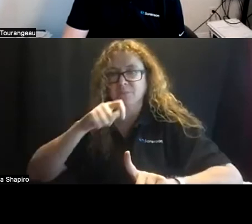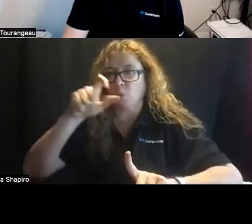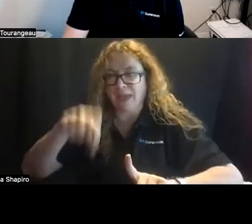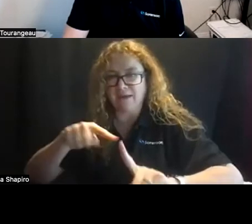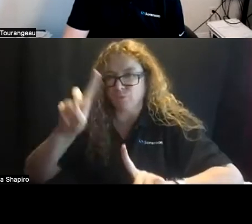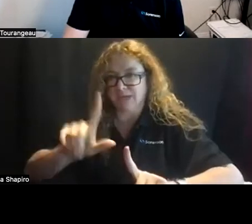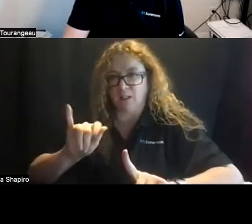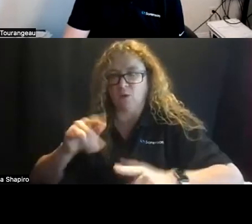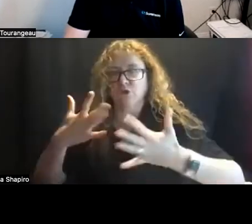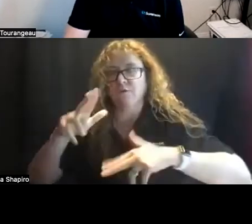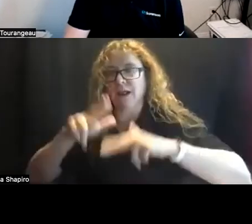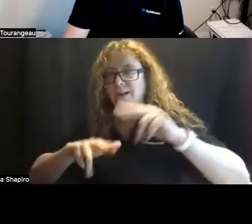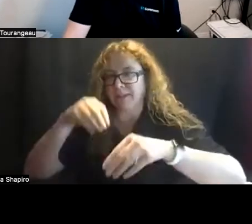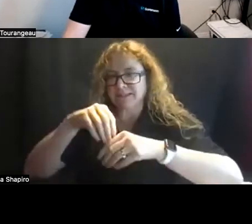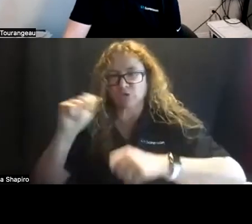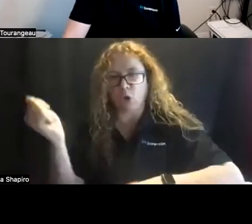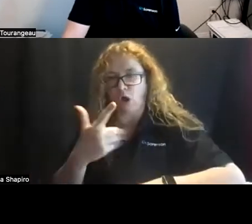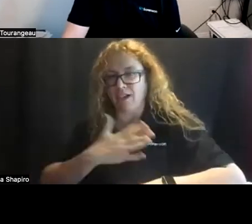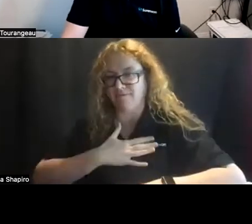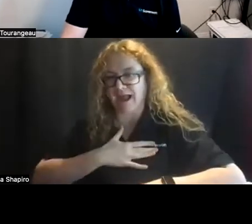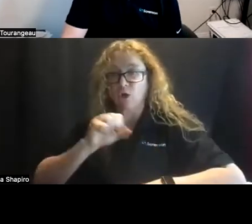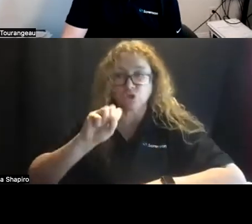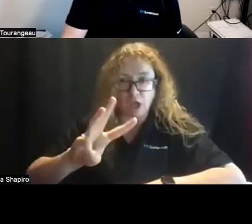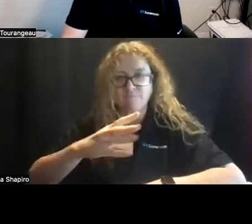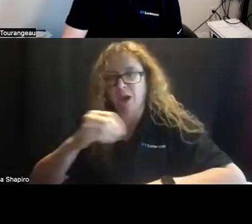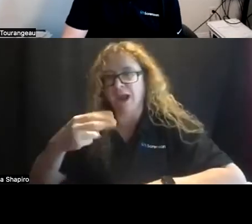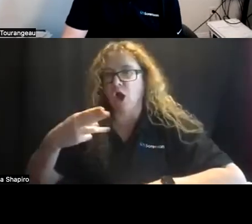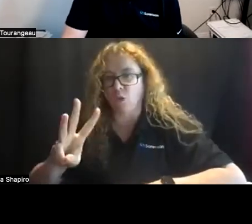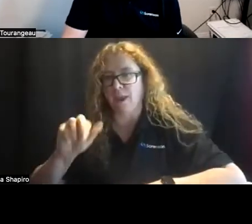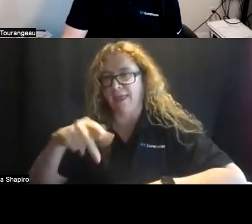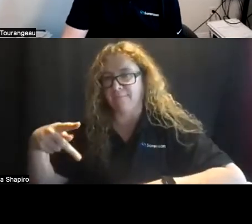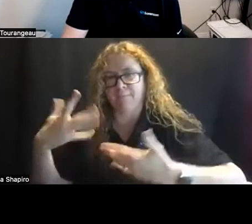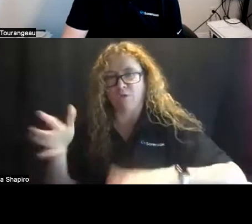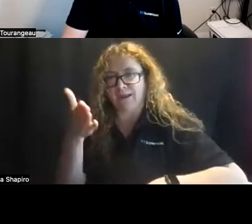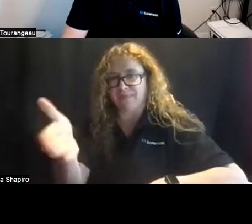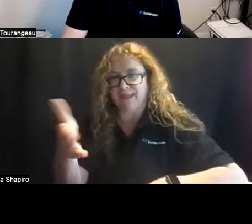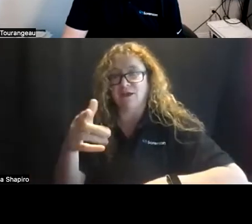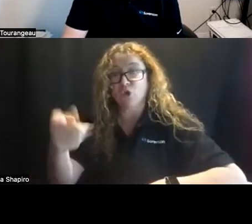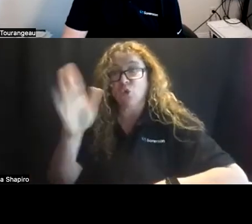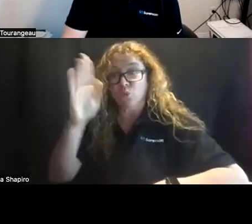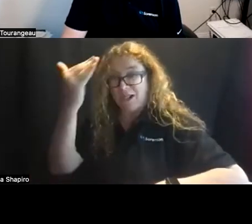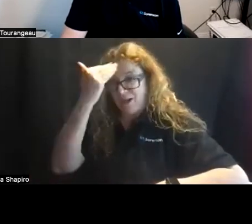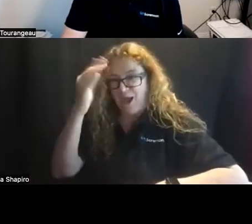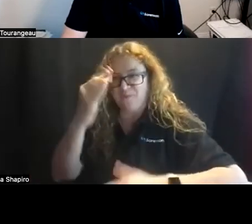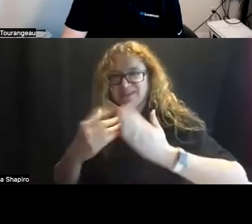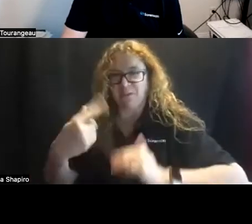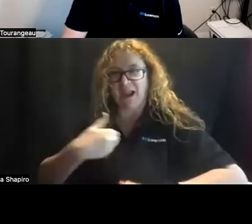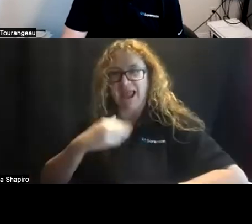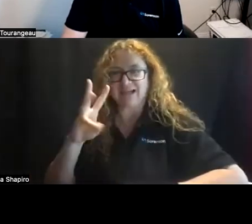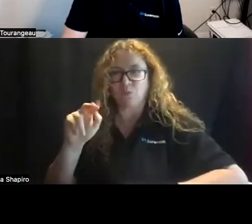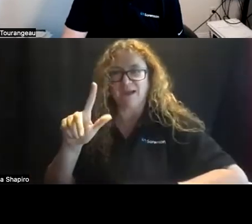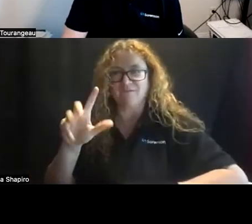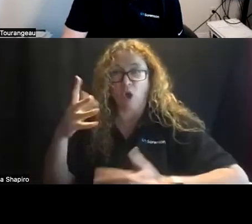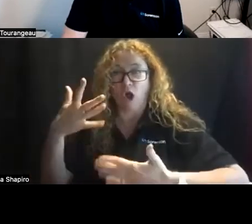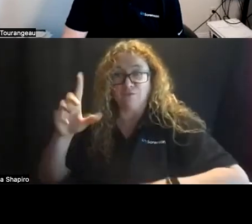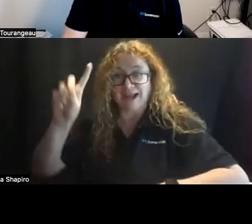Elena's saying the only thing I would add on to that is that deaf people don't have to download that. It's already built into all of the rest of the software. If you have the Sorensen apps, you